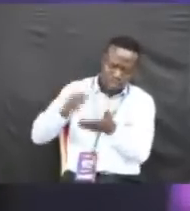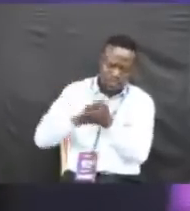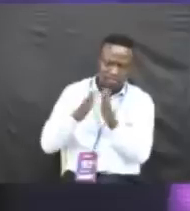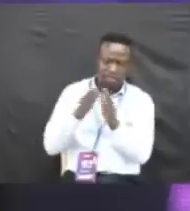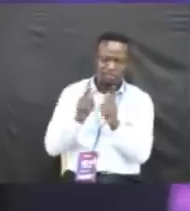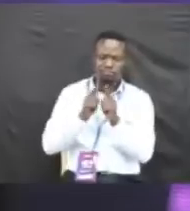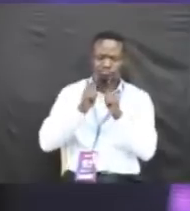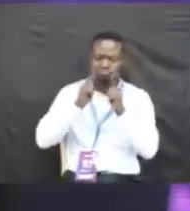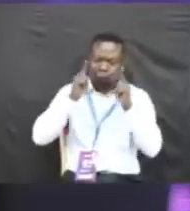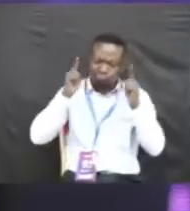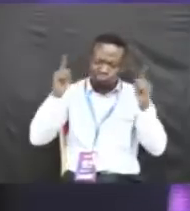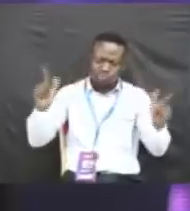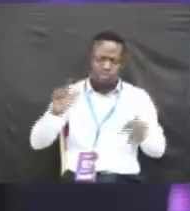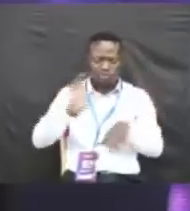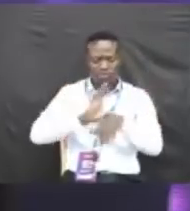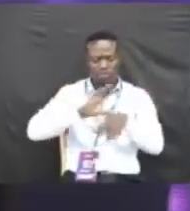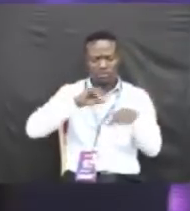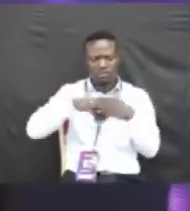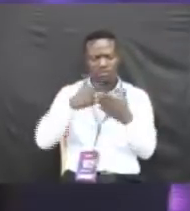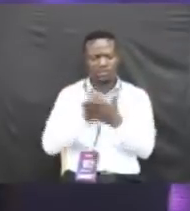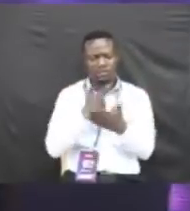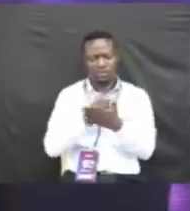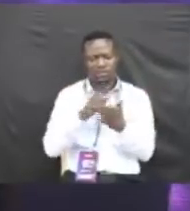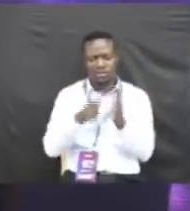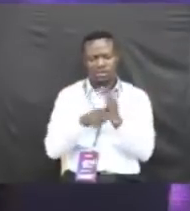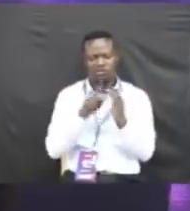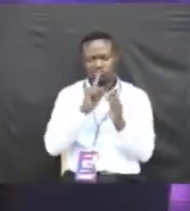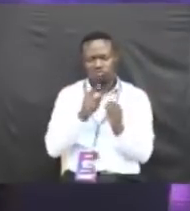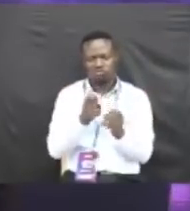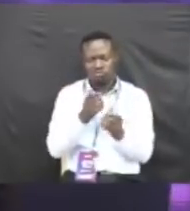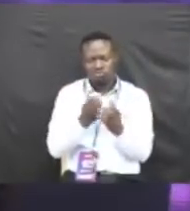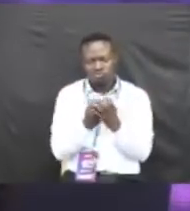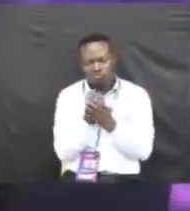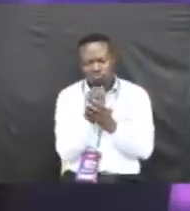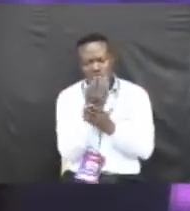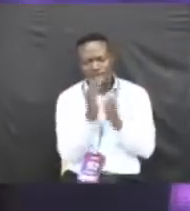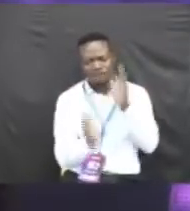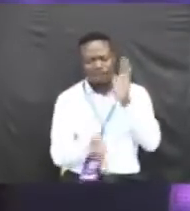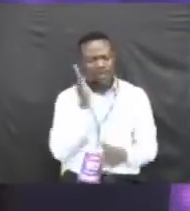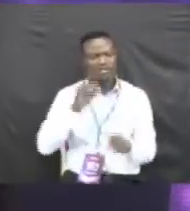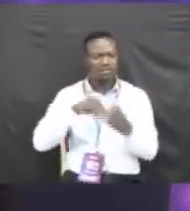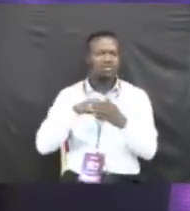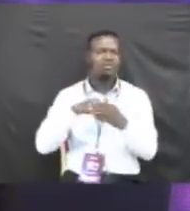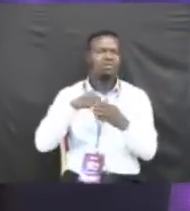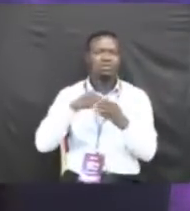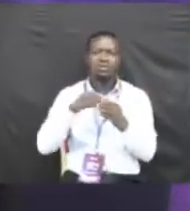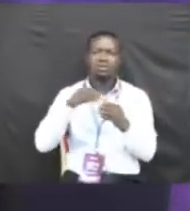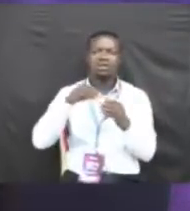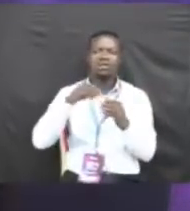denomination in Ghana and one of the fastest growing churches in the world.